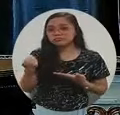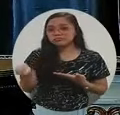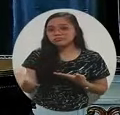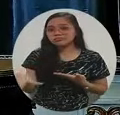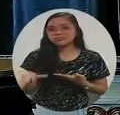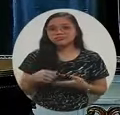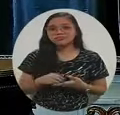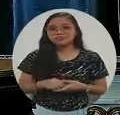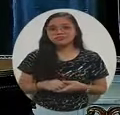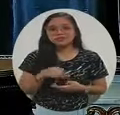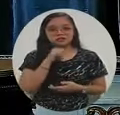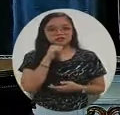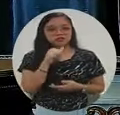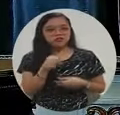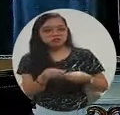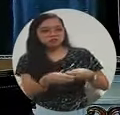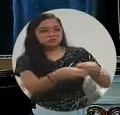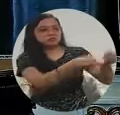God is concerned for you.